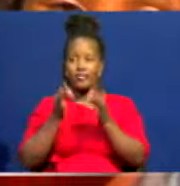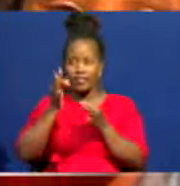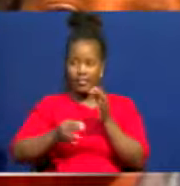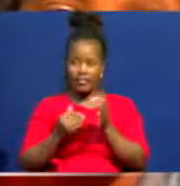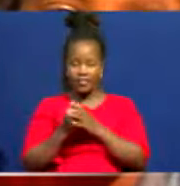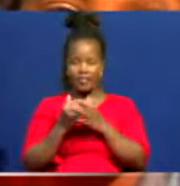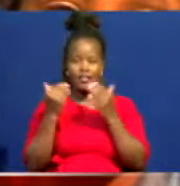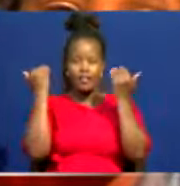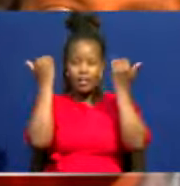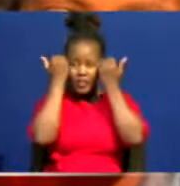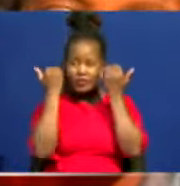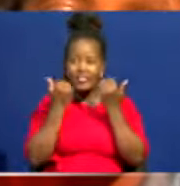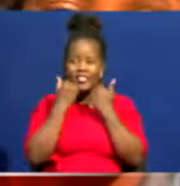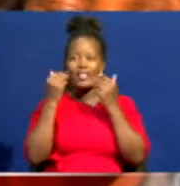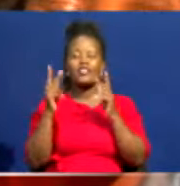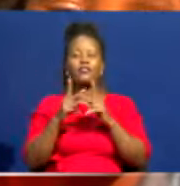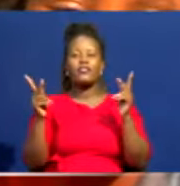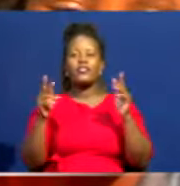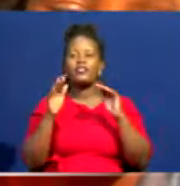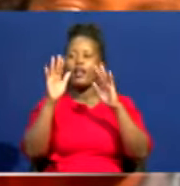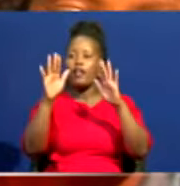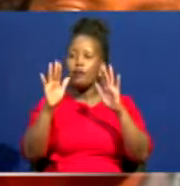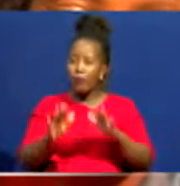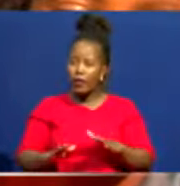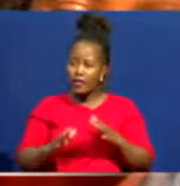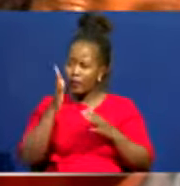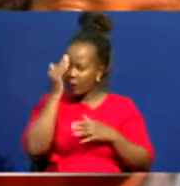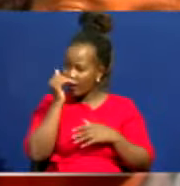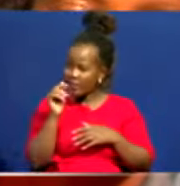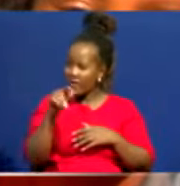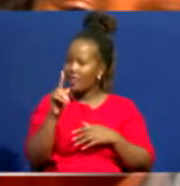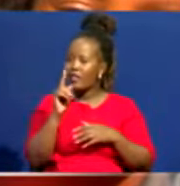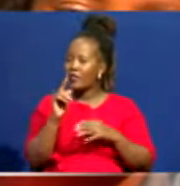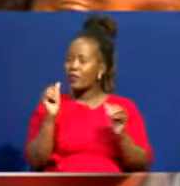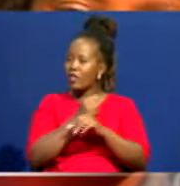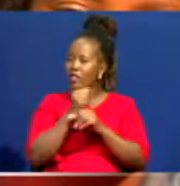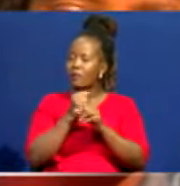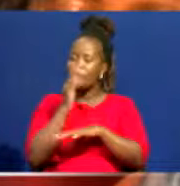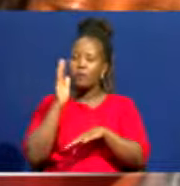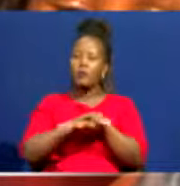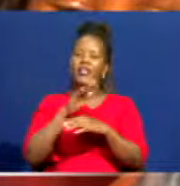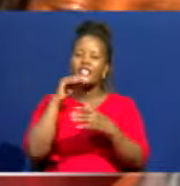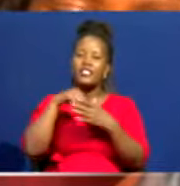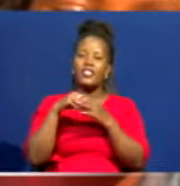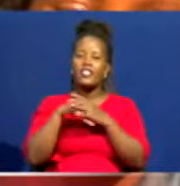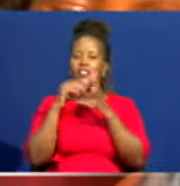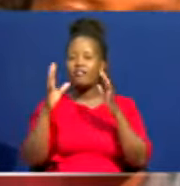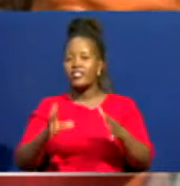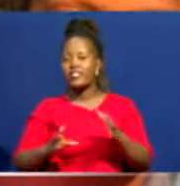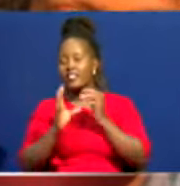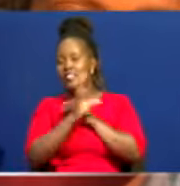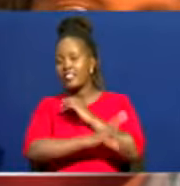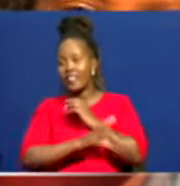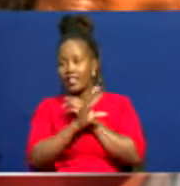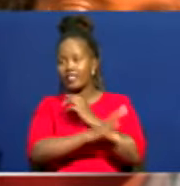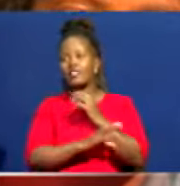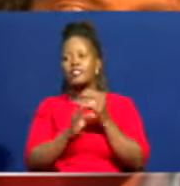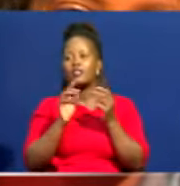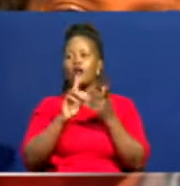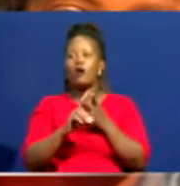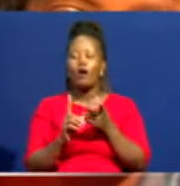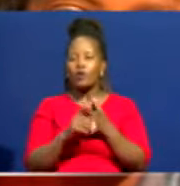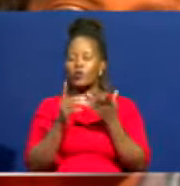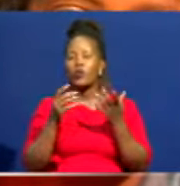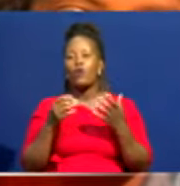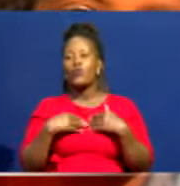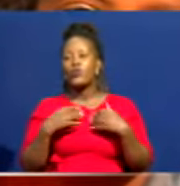judiciary is a critical institution, because you will not get investors coming into the country, you will not be able to even have